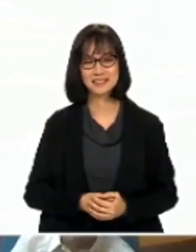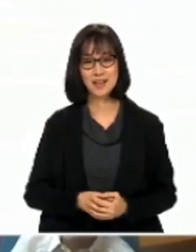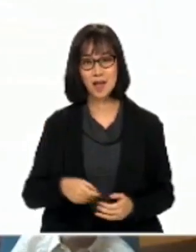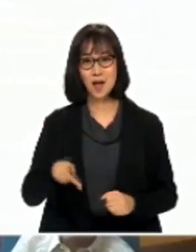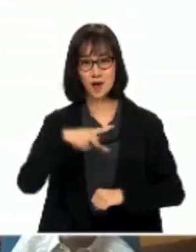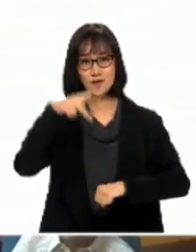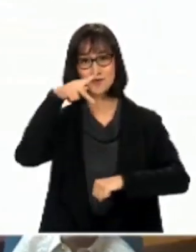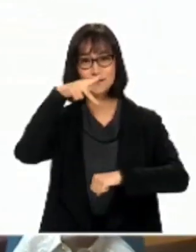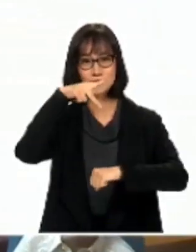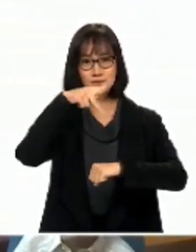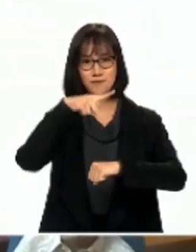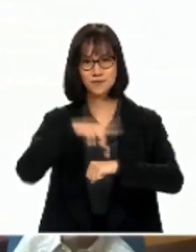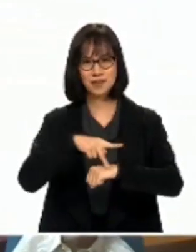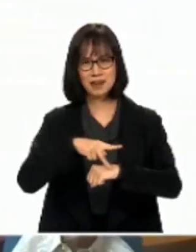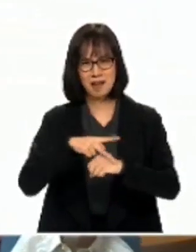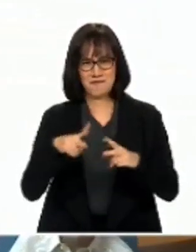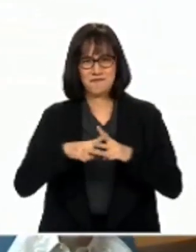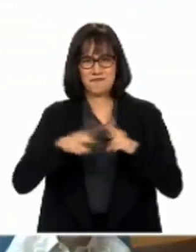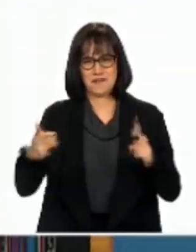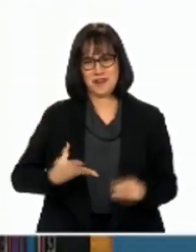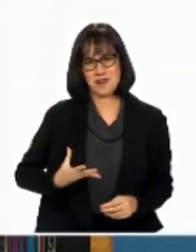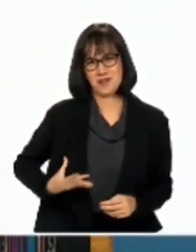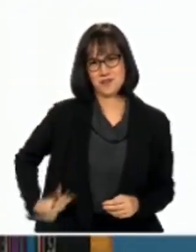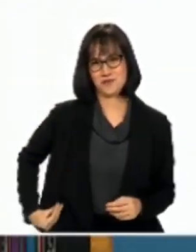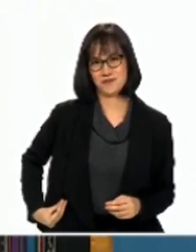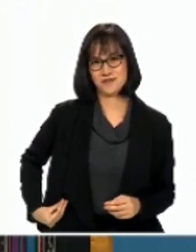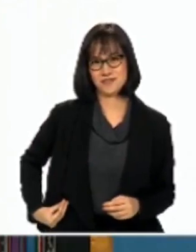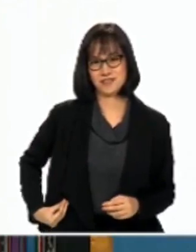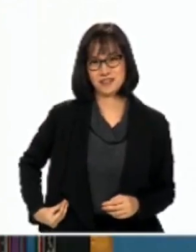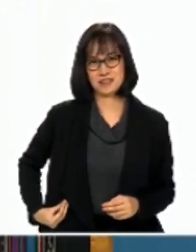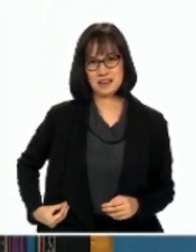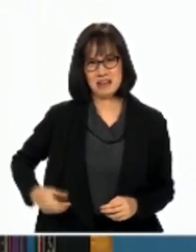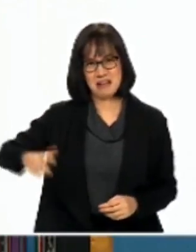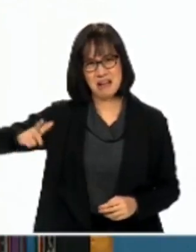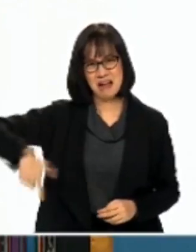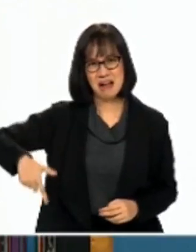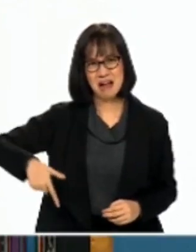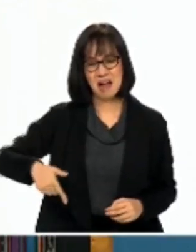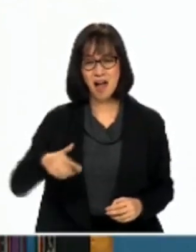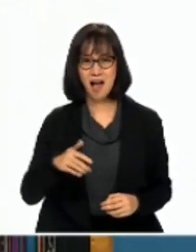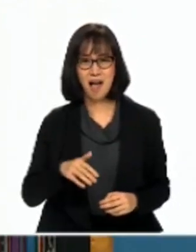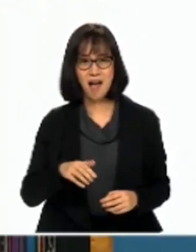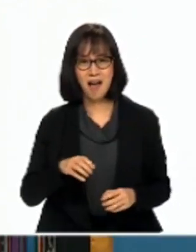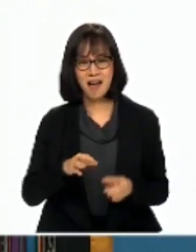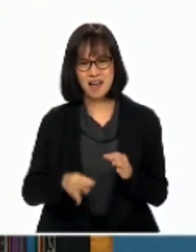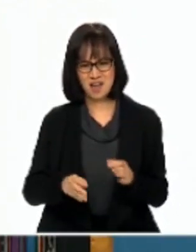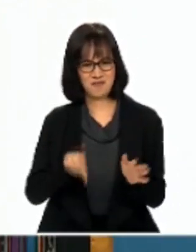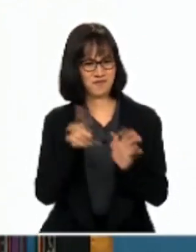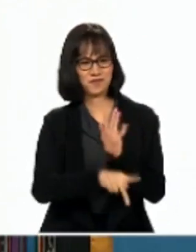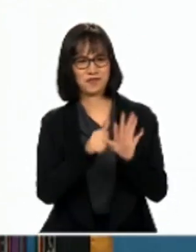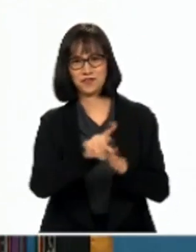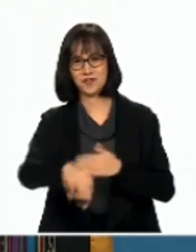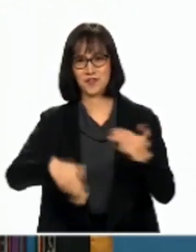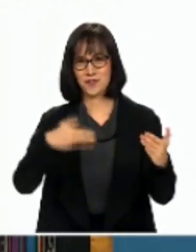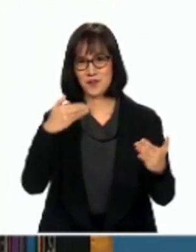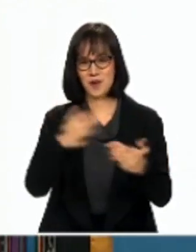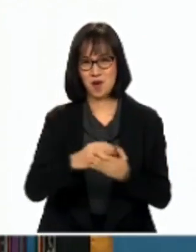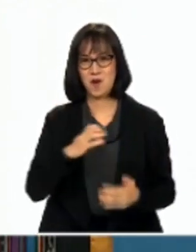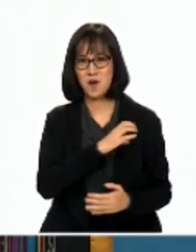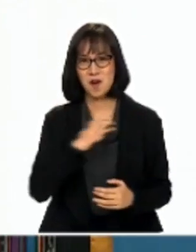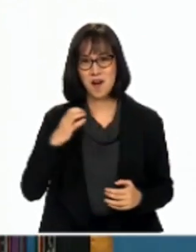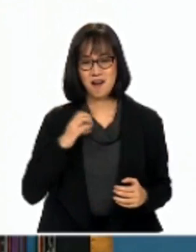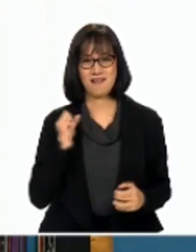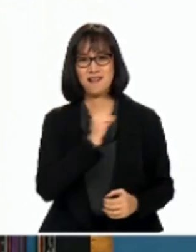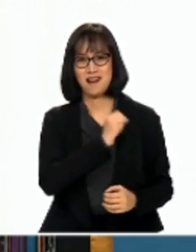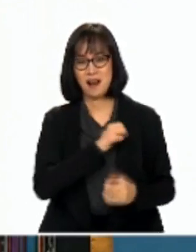Philippines is so corrupt, it's so lousy, that if you kill all congressmen, senators, and the president, we will